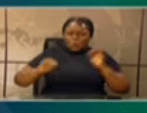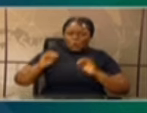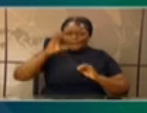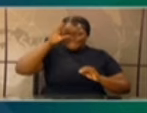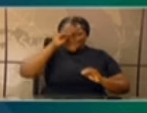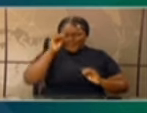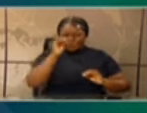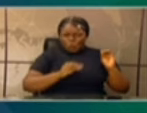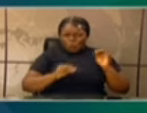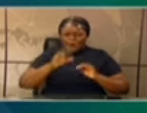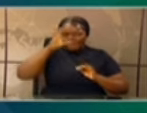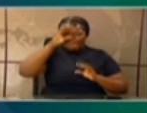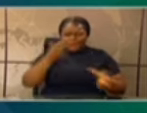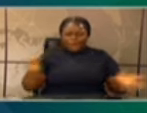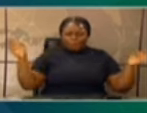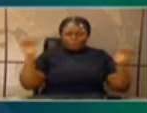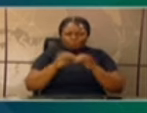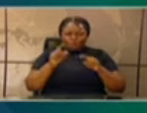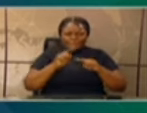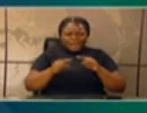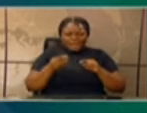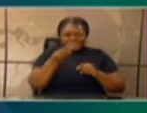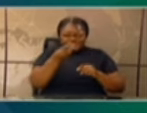no, no mum yan nimbe bea, oh.